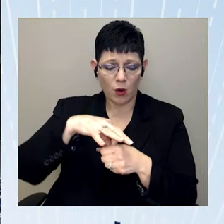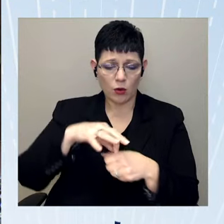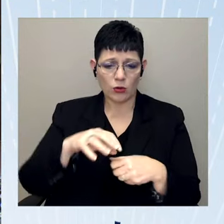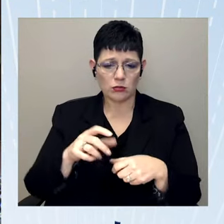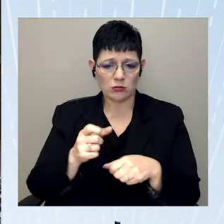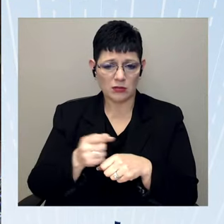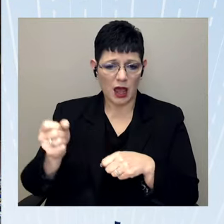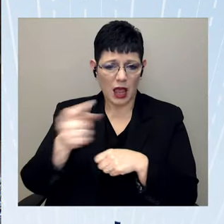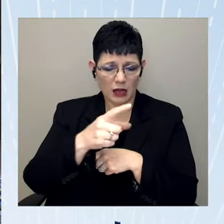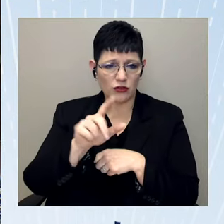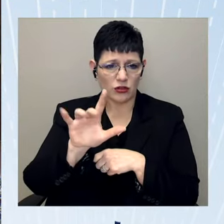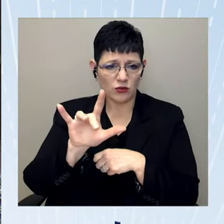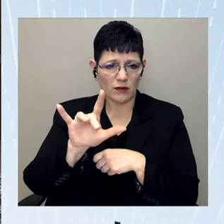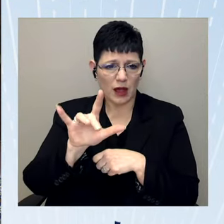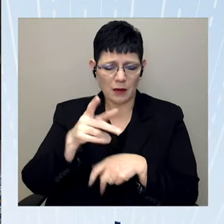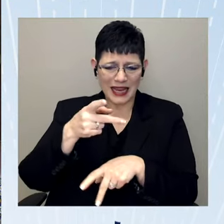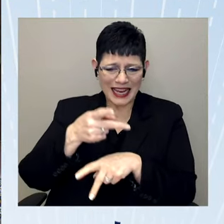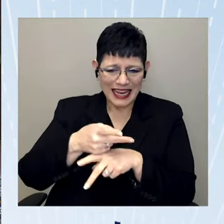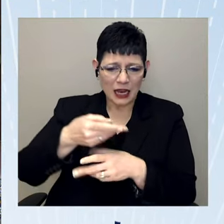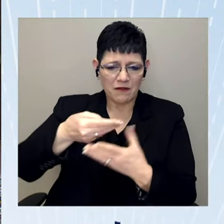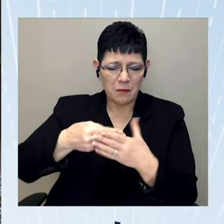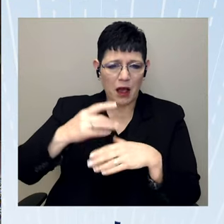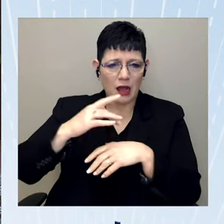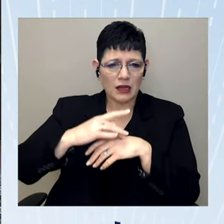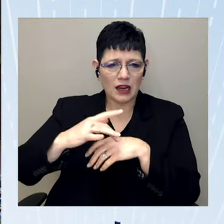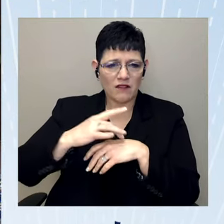the funding for these care providers in mind.